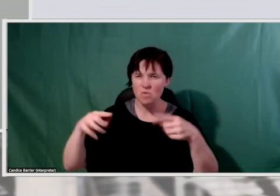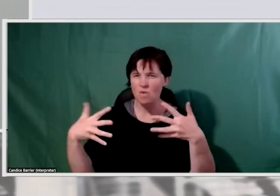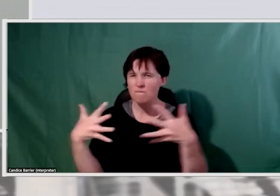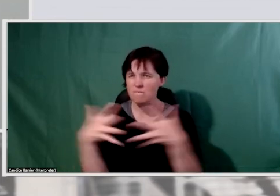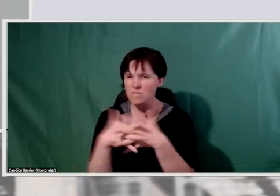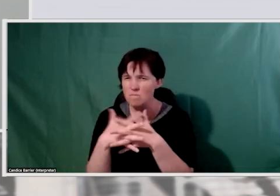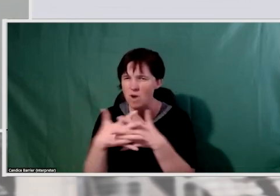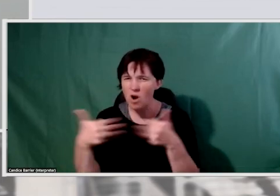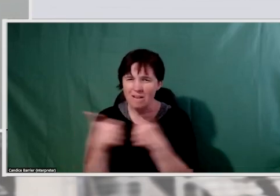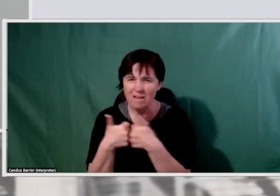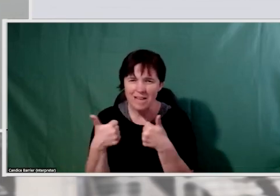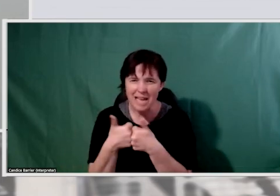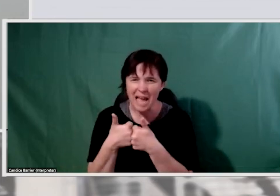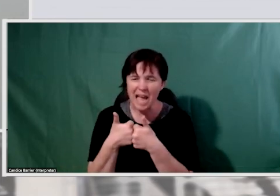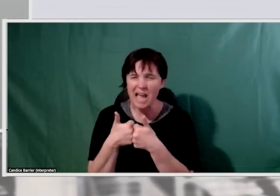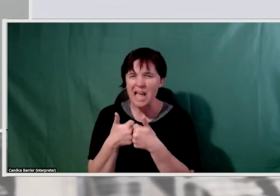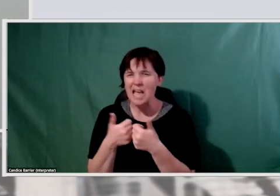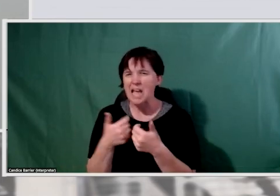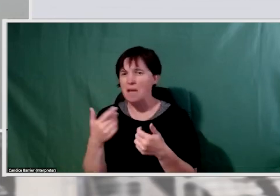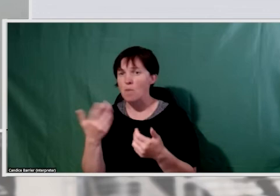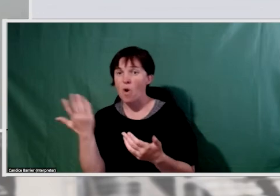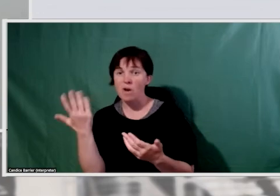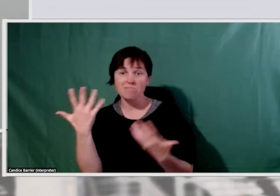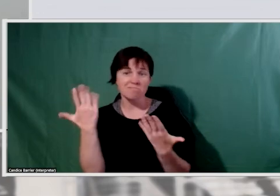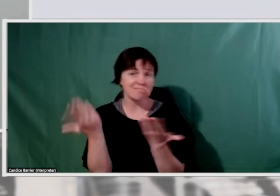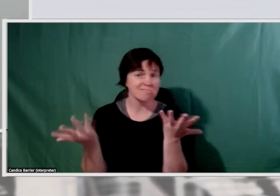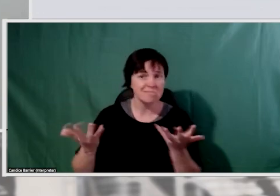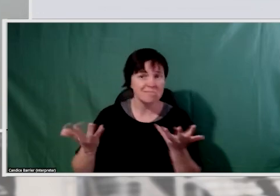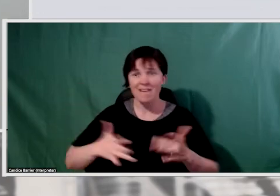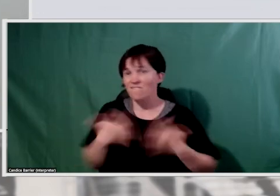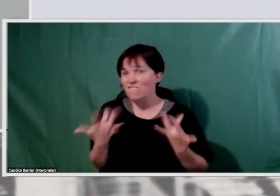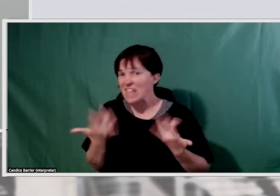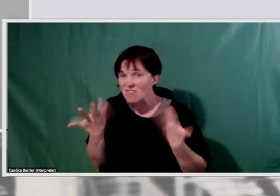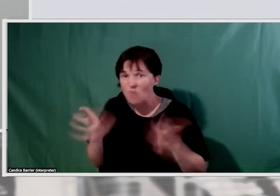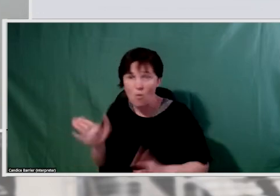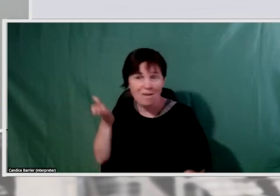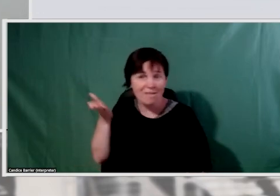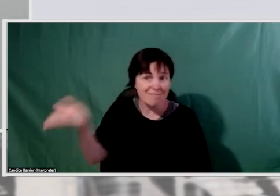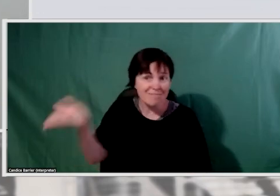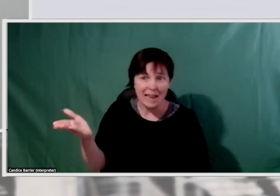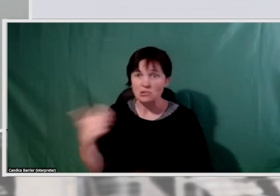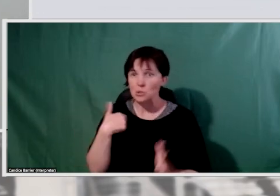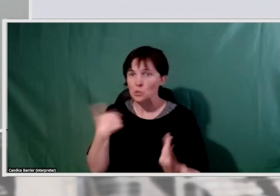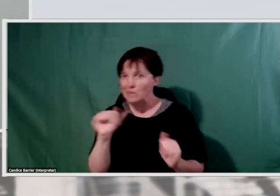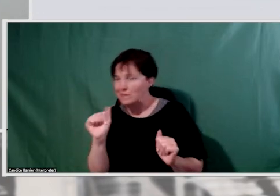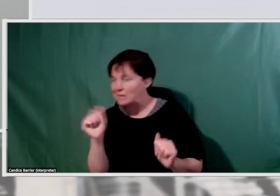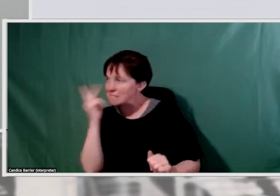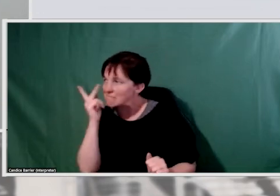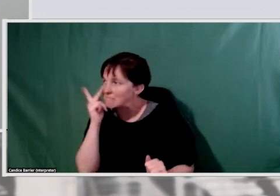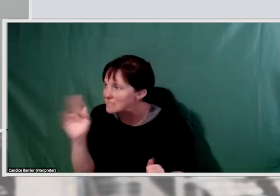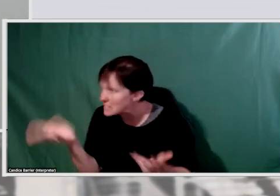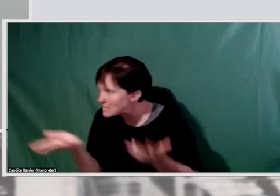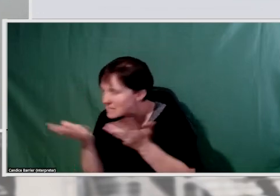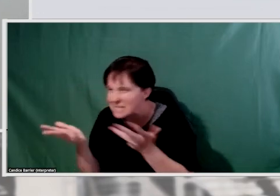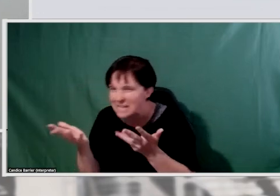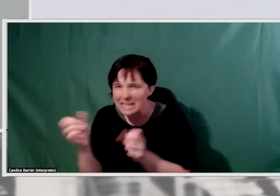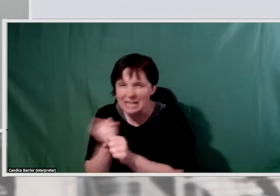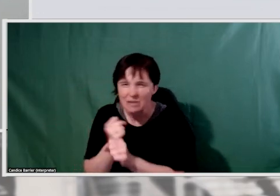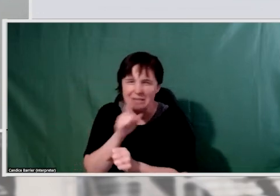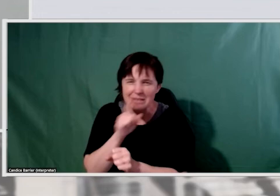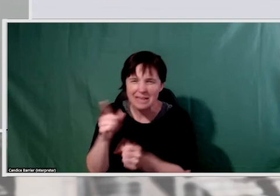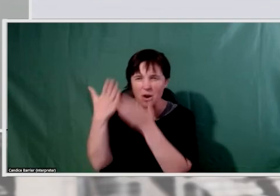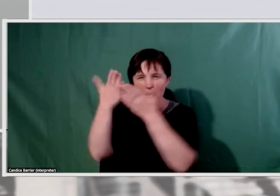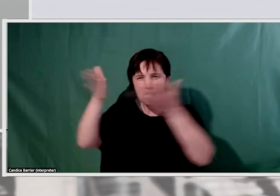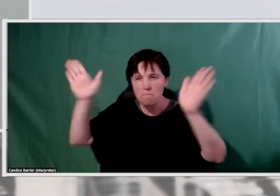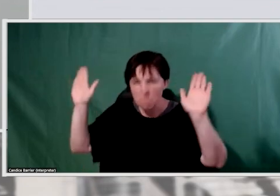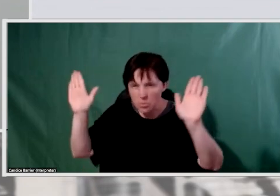an existing event where we can again meet people where they're at and really get a broad spectrum